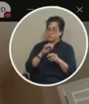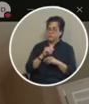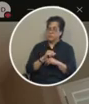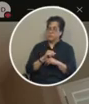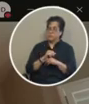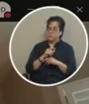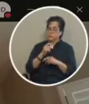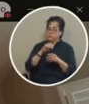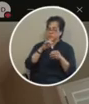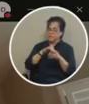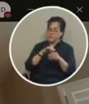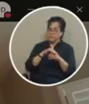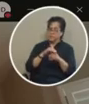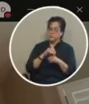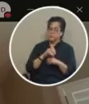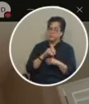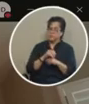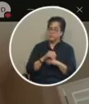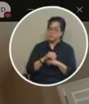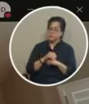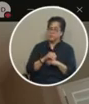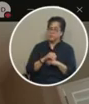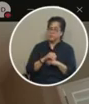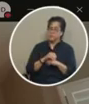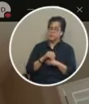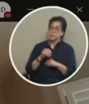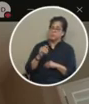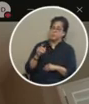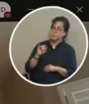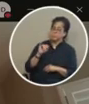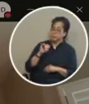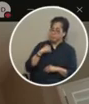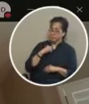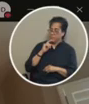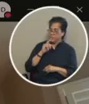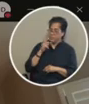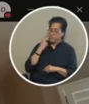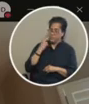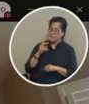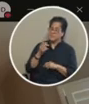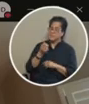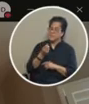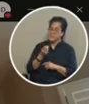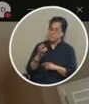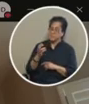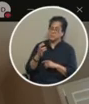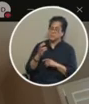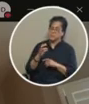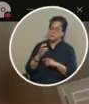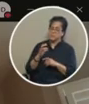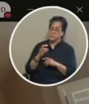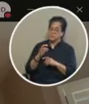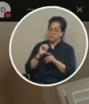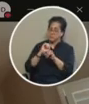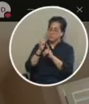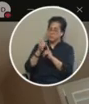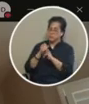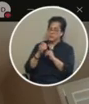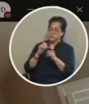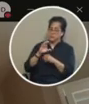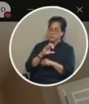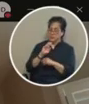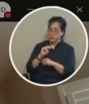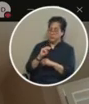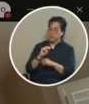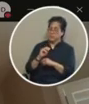think you could get us those numbers from? I've actually looked at several different scenarios, so I'll present that to the city manager. I will tell you that it's not